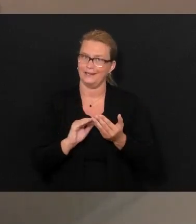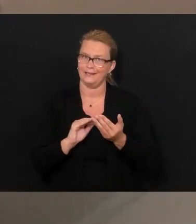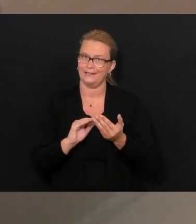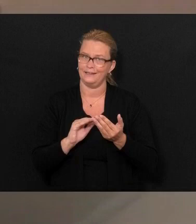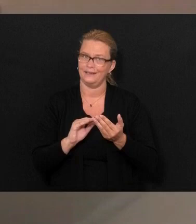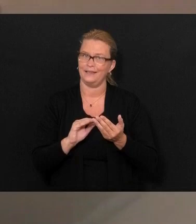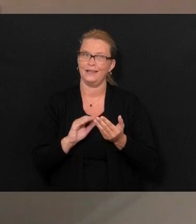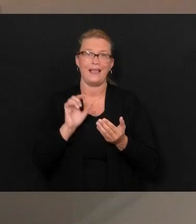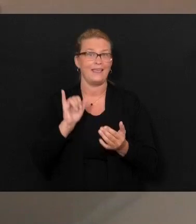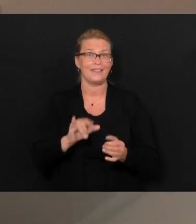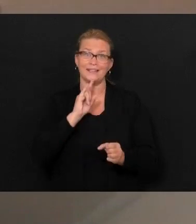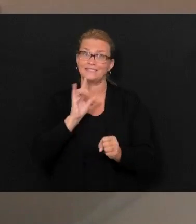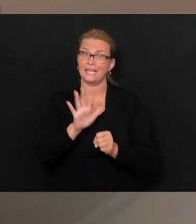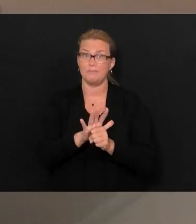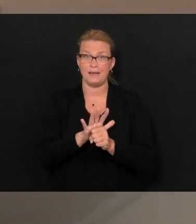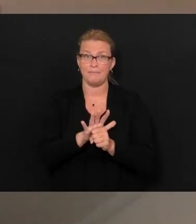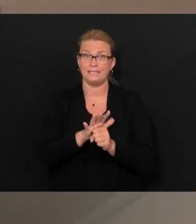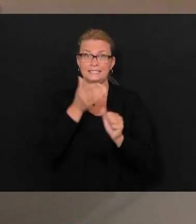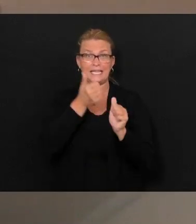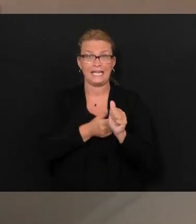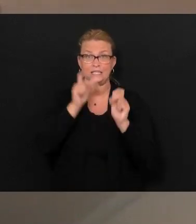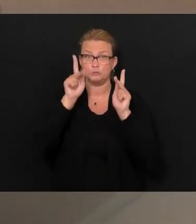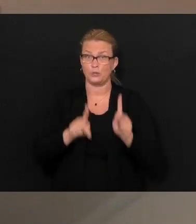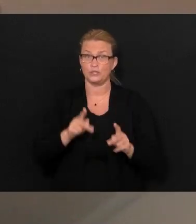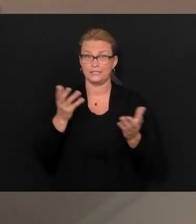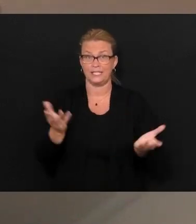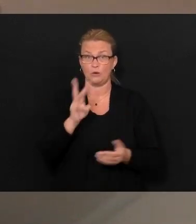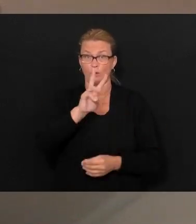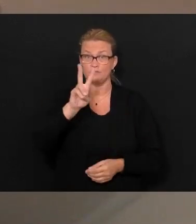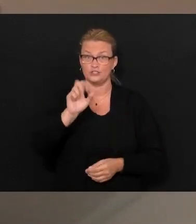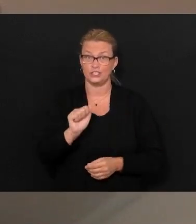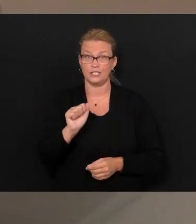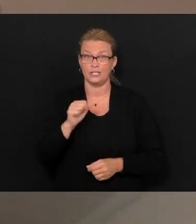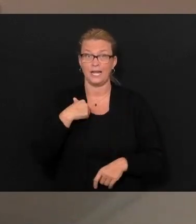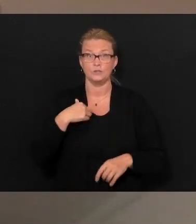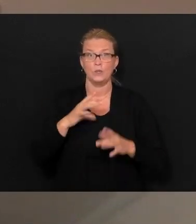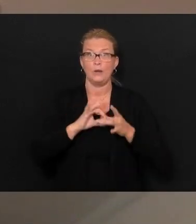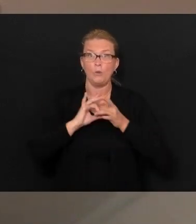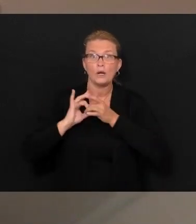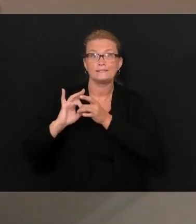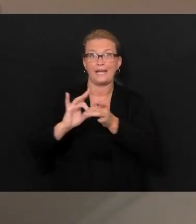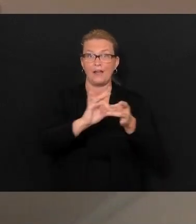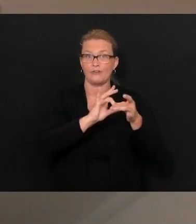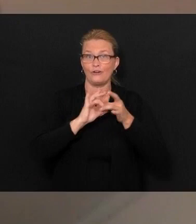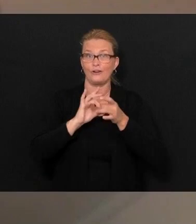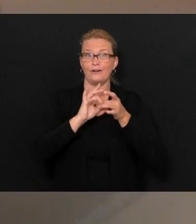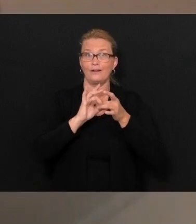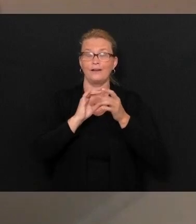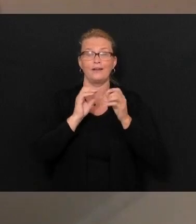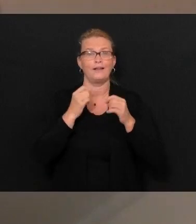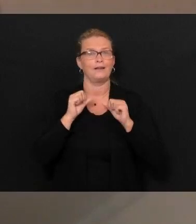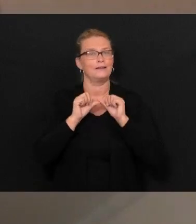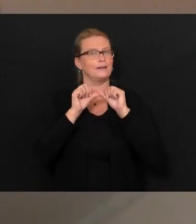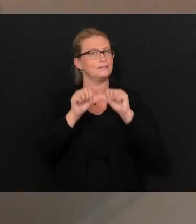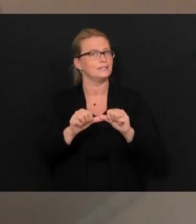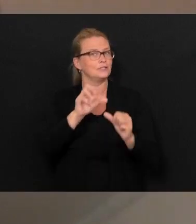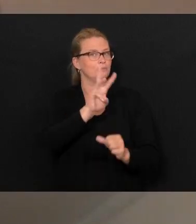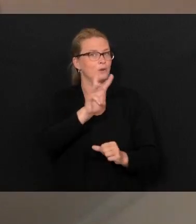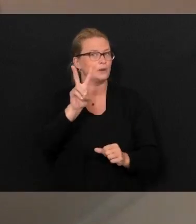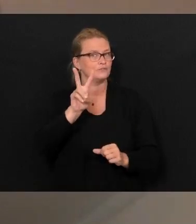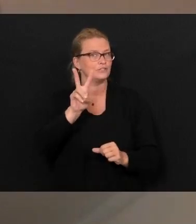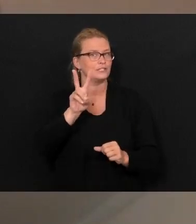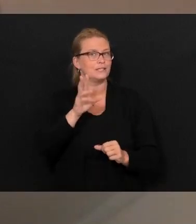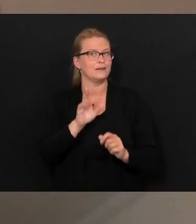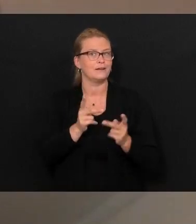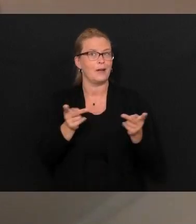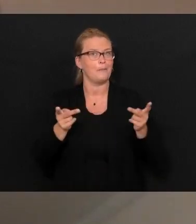our commitment to each person in West Virginia as we work together to continue to have West Virginia be a place that shines for so